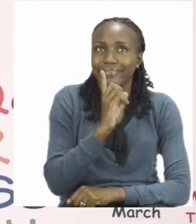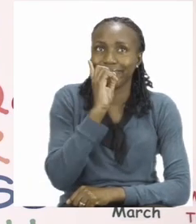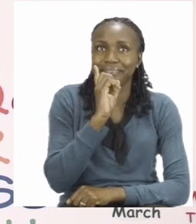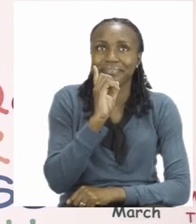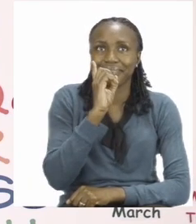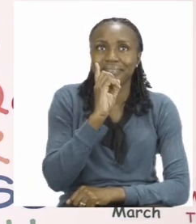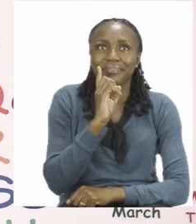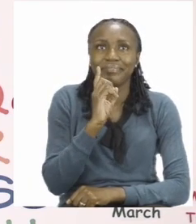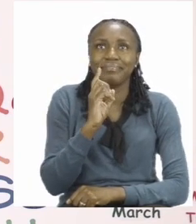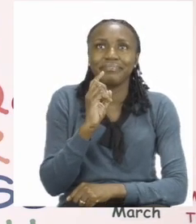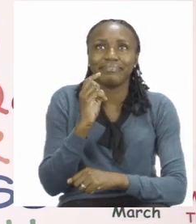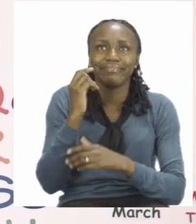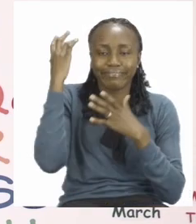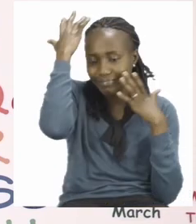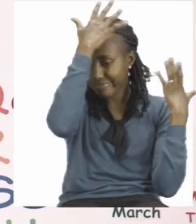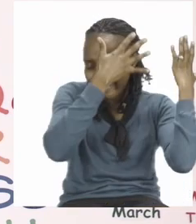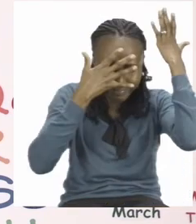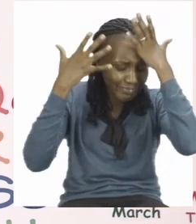brushing,